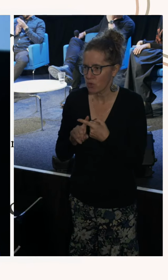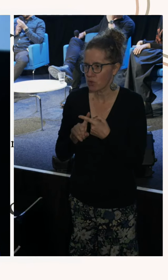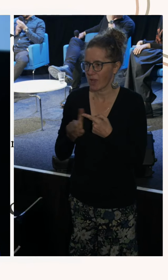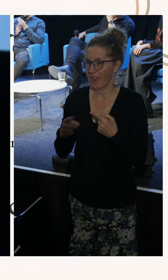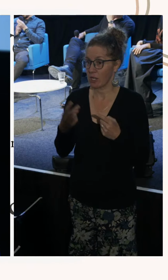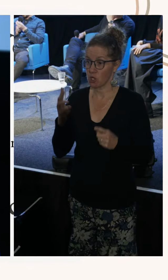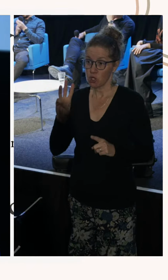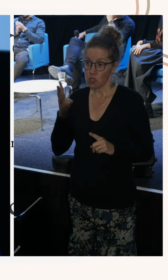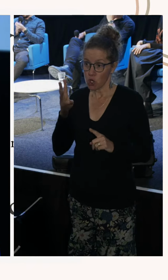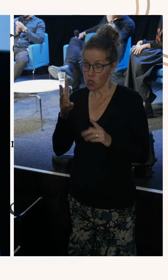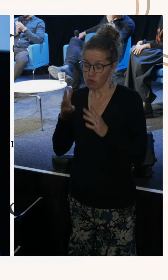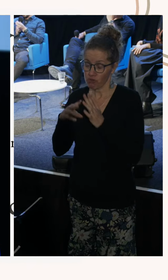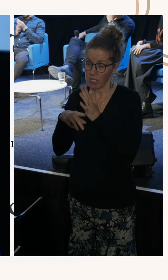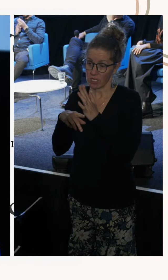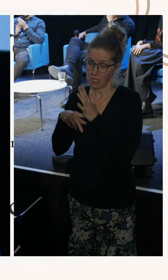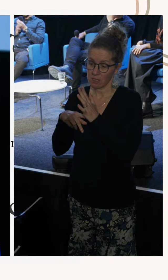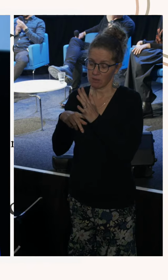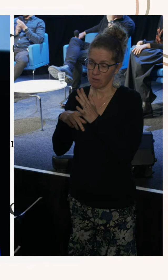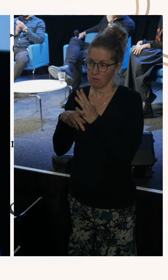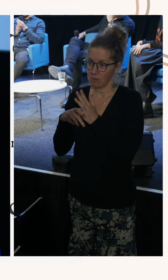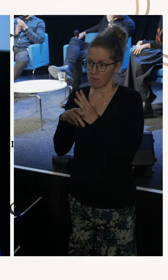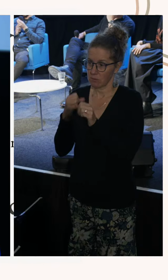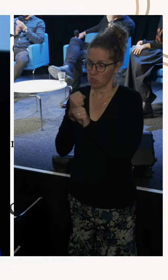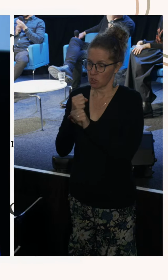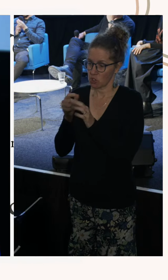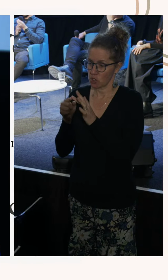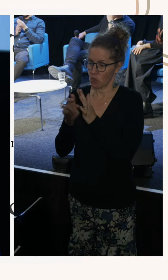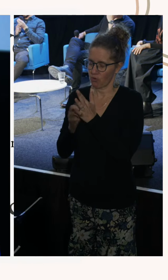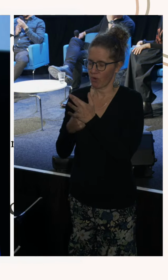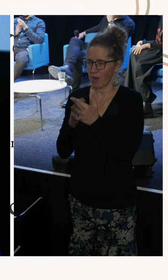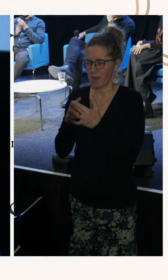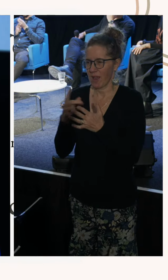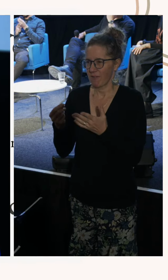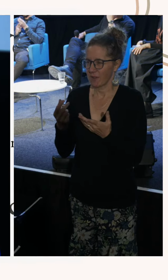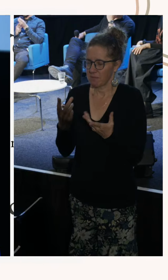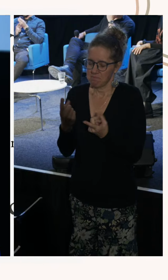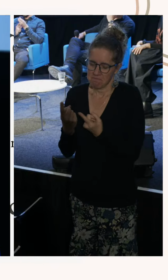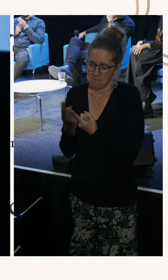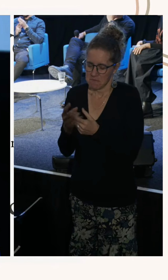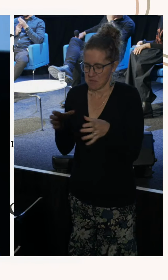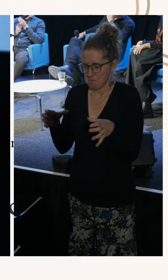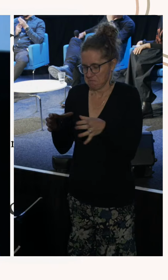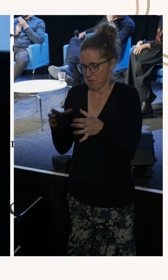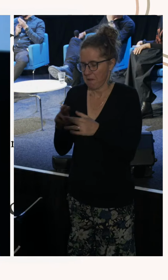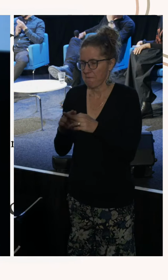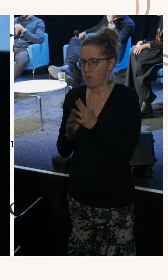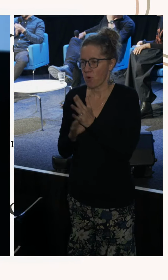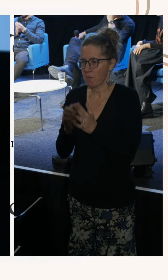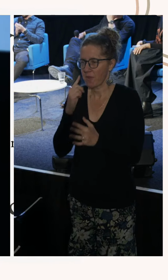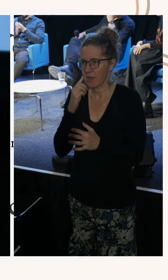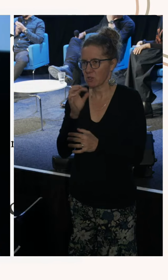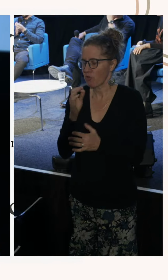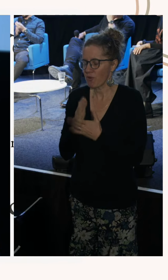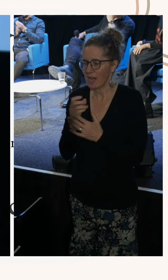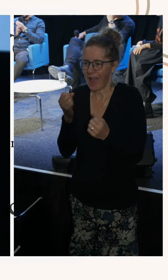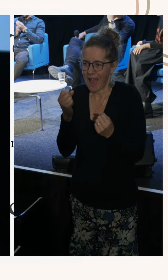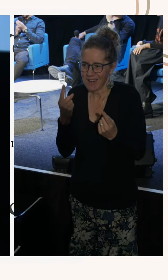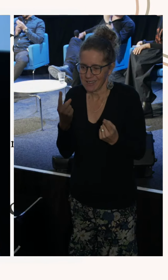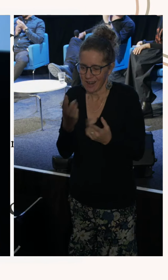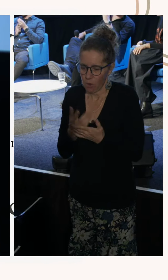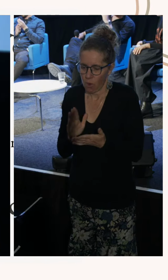where you have this singular form that I don't think we should understand as a simple container of